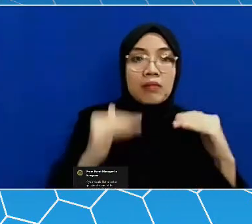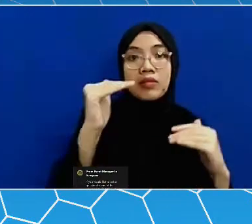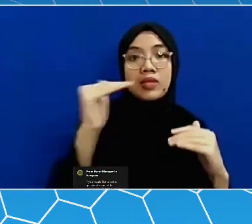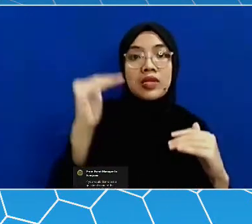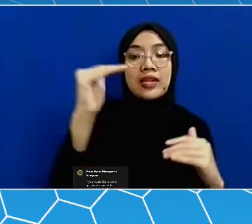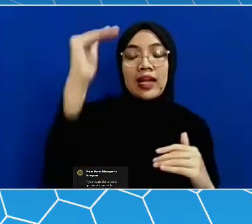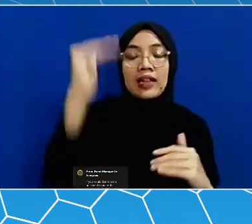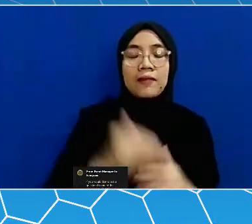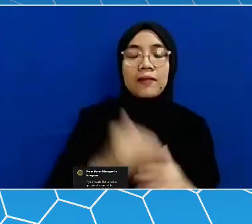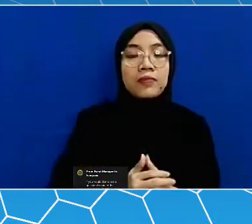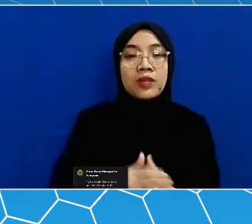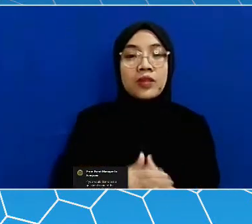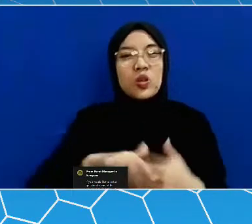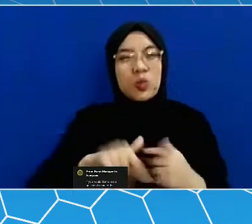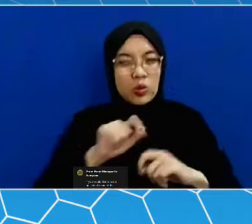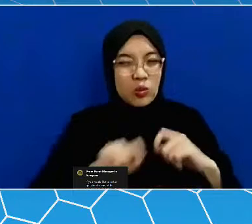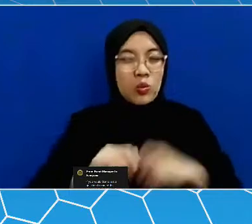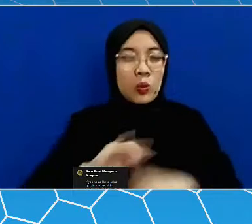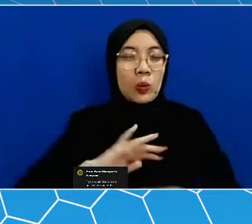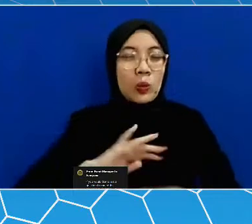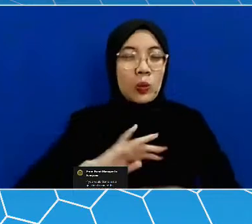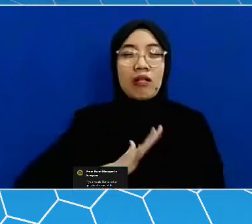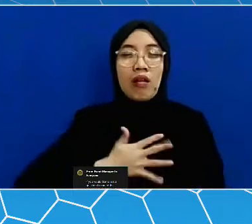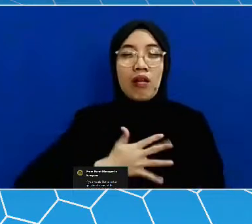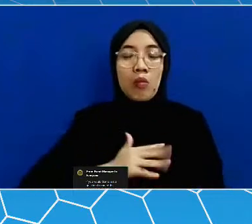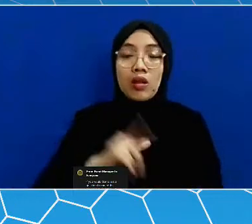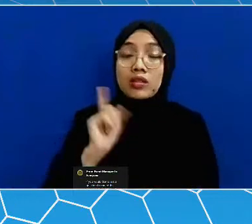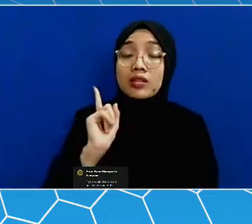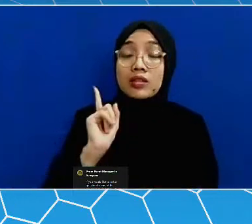a finite way of